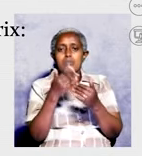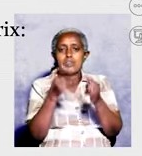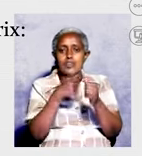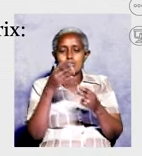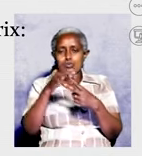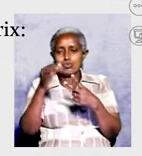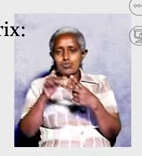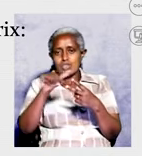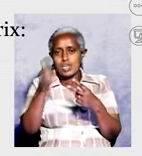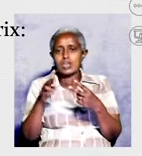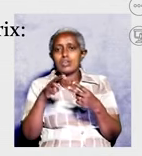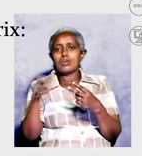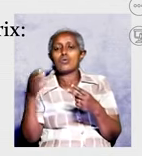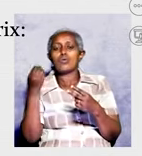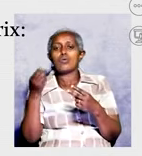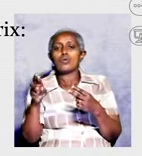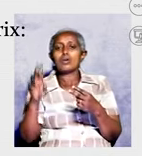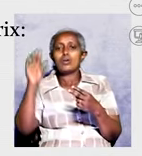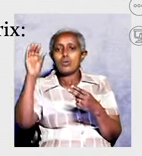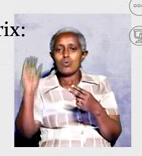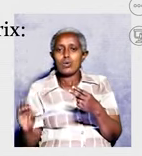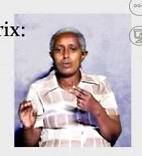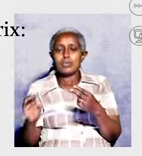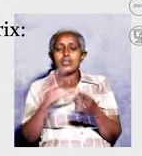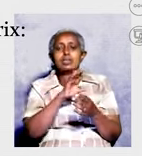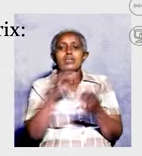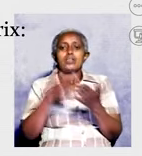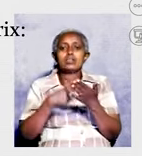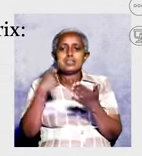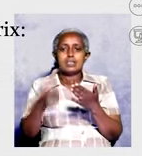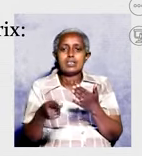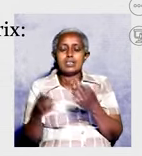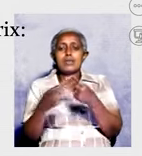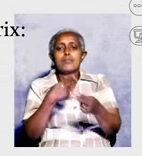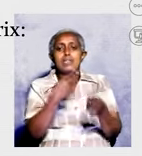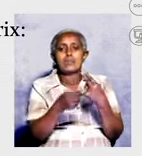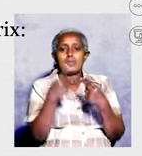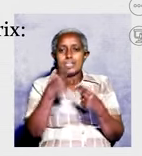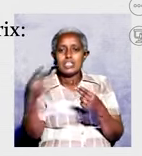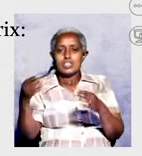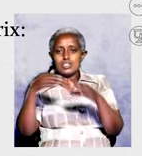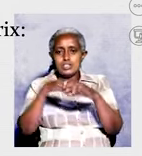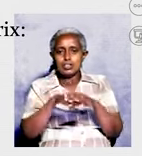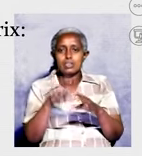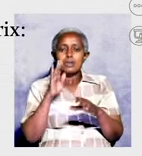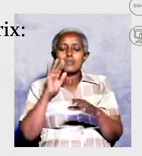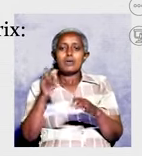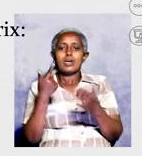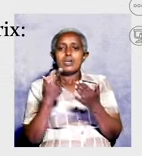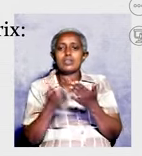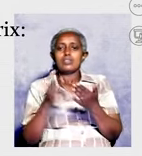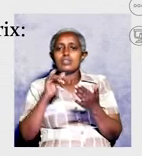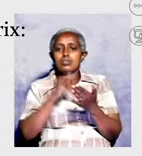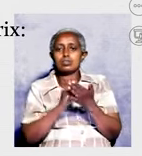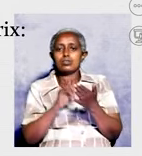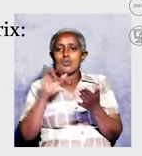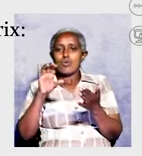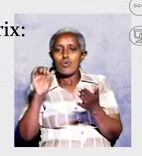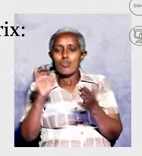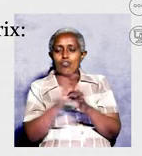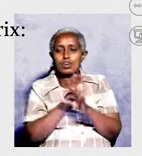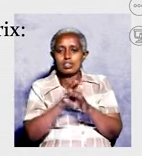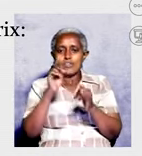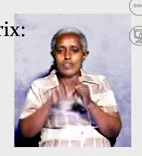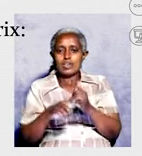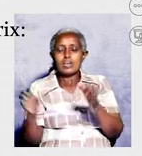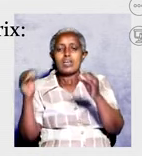choose any row or column, and then multiply each entry by its cofactor, and finally you